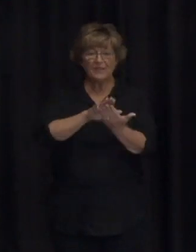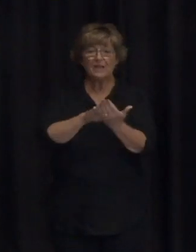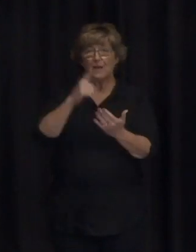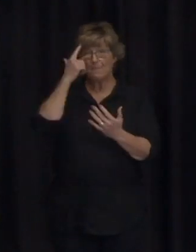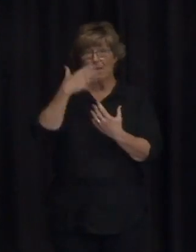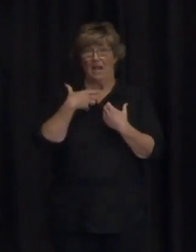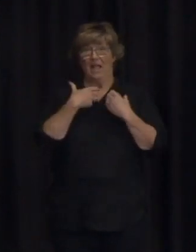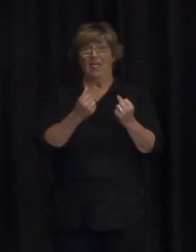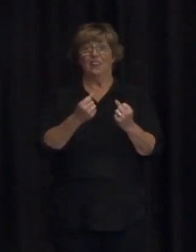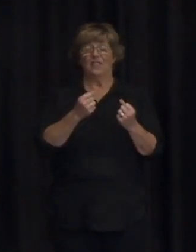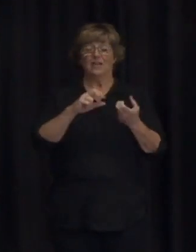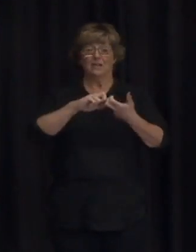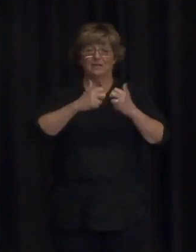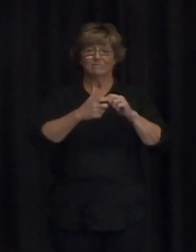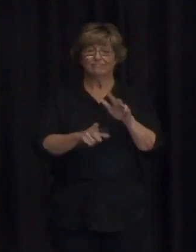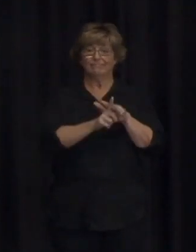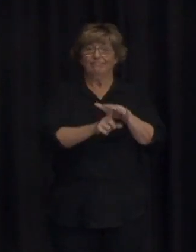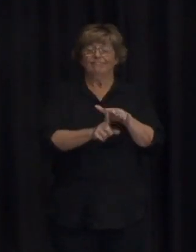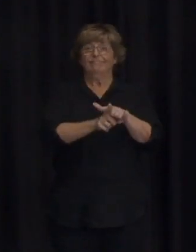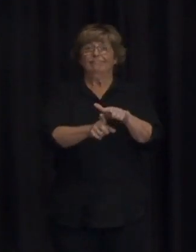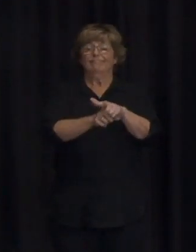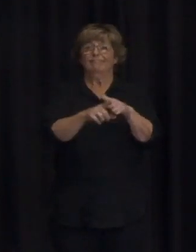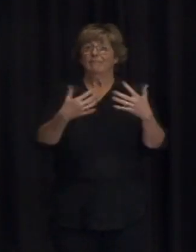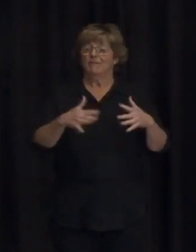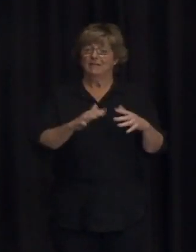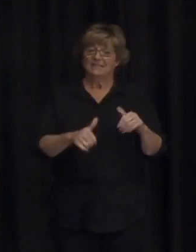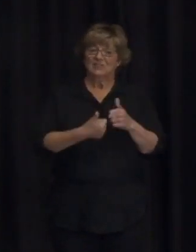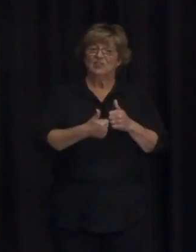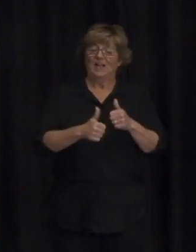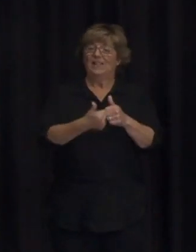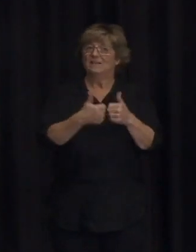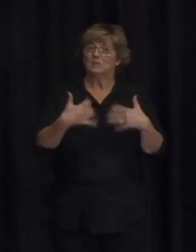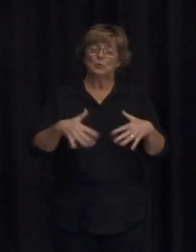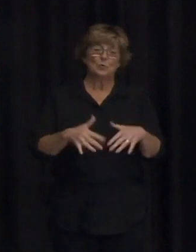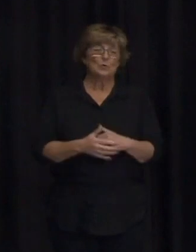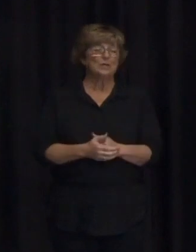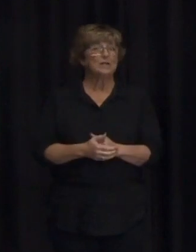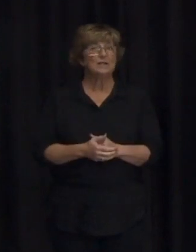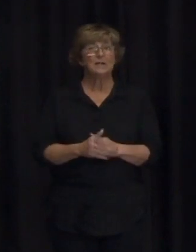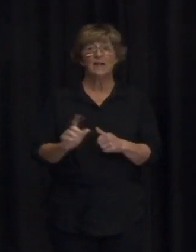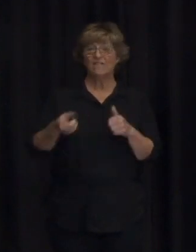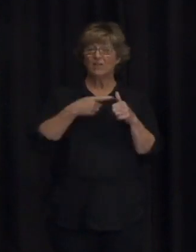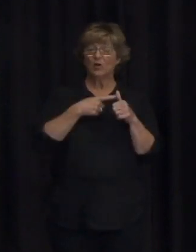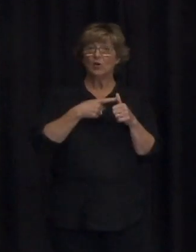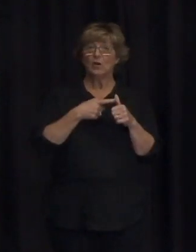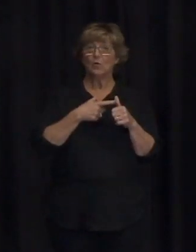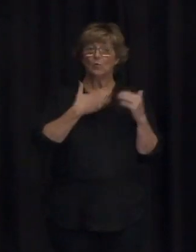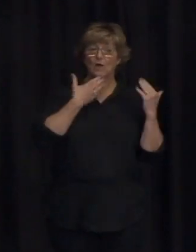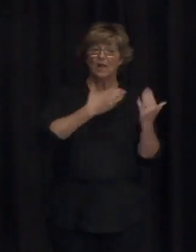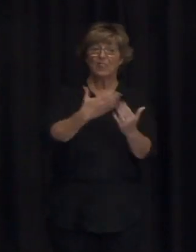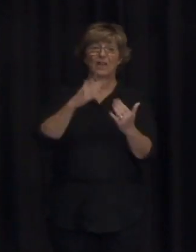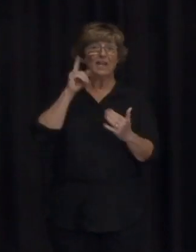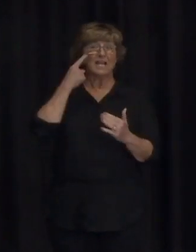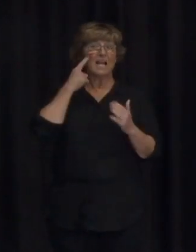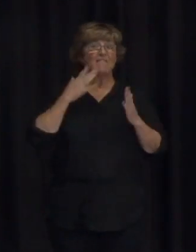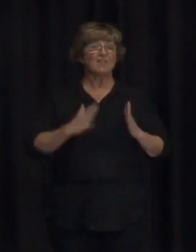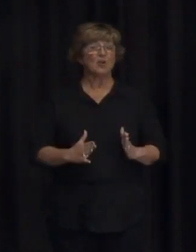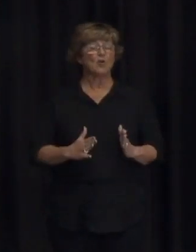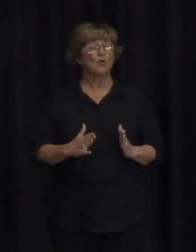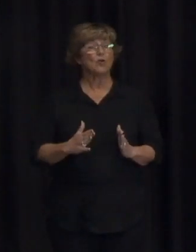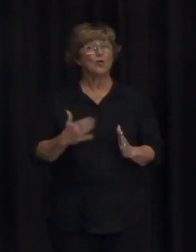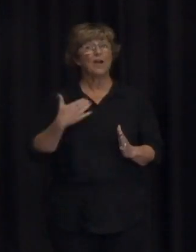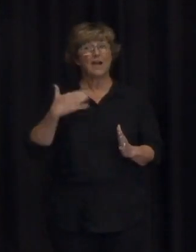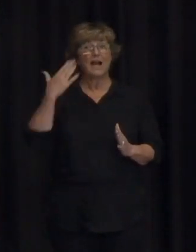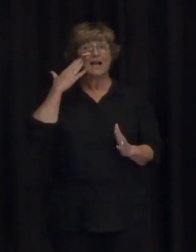the mental health issues that have arisen and other types of challenges that have arisen as well. And so I want to thank the governor. I know